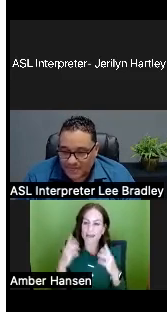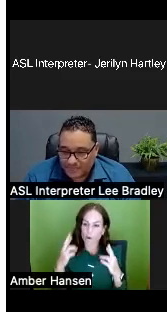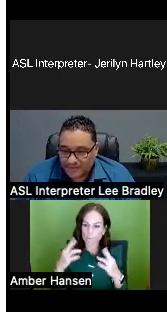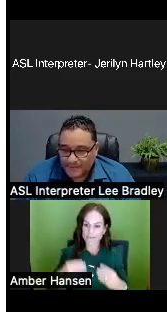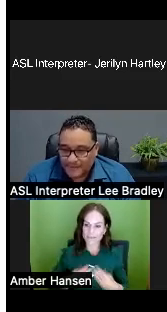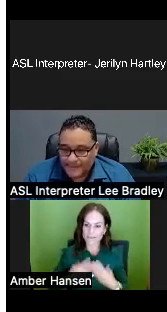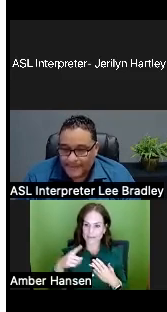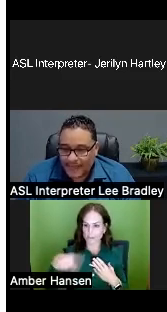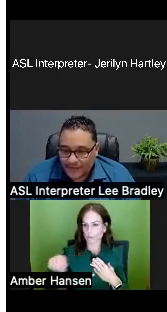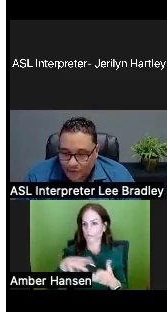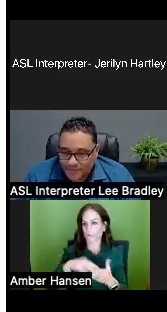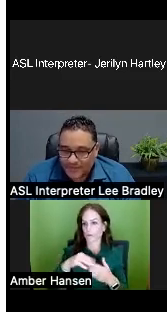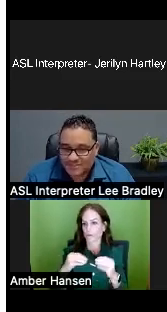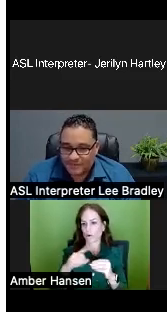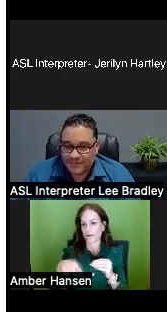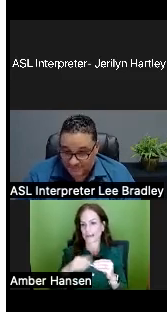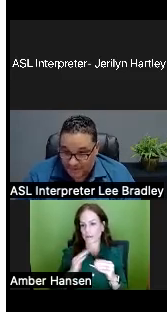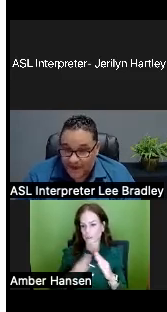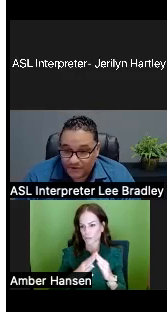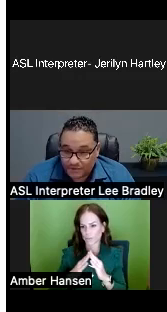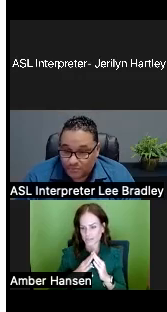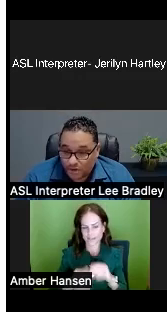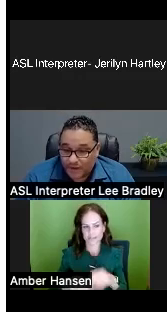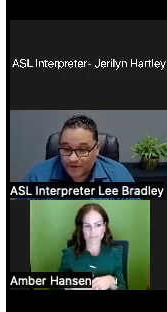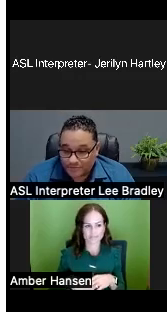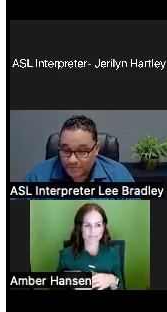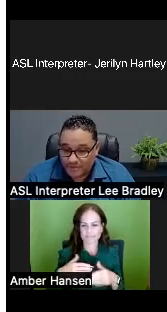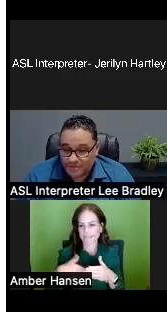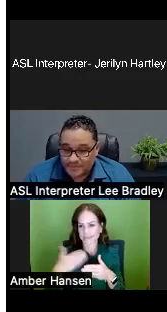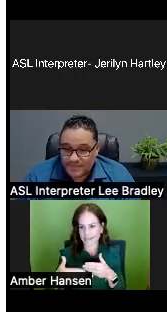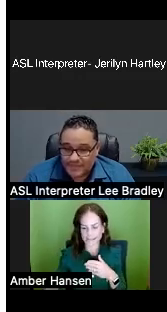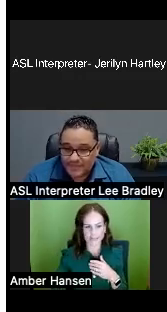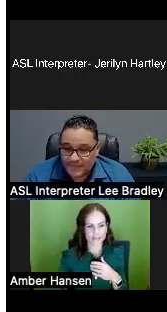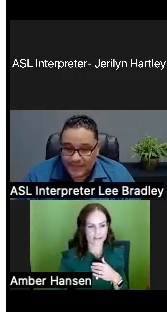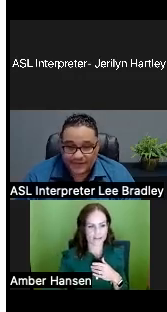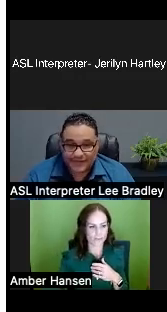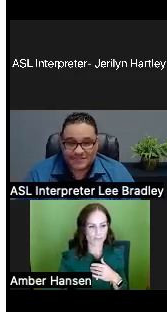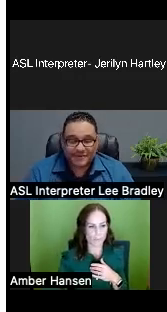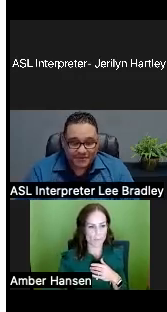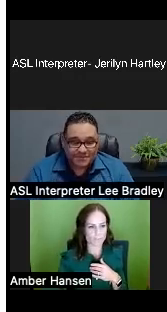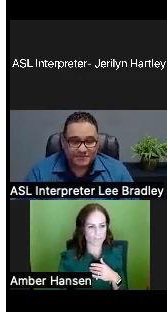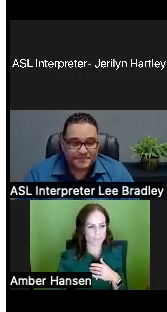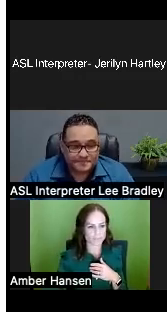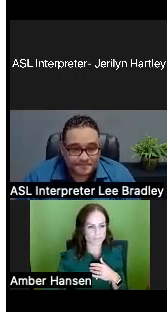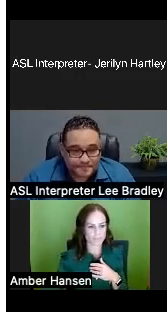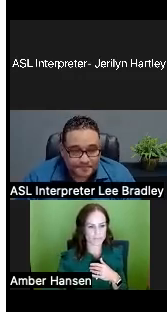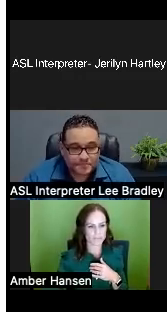this topic. I hope that it inspired you to learn more about our community. Next slide,